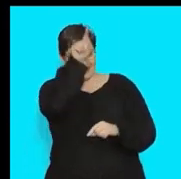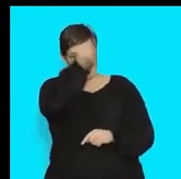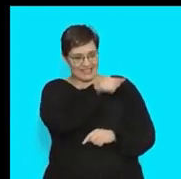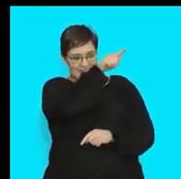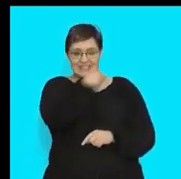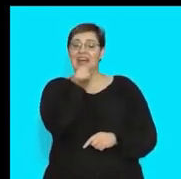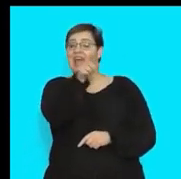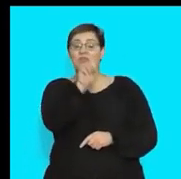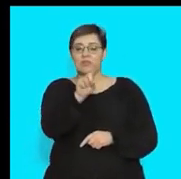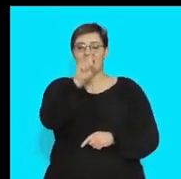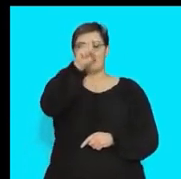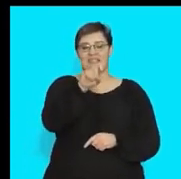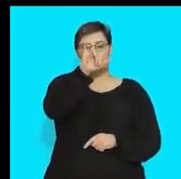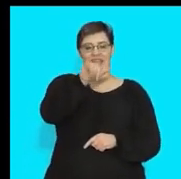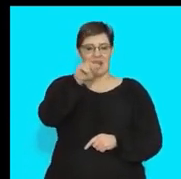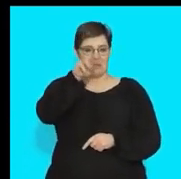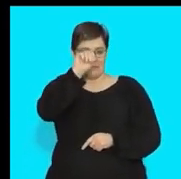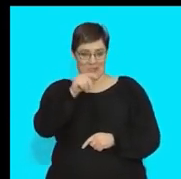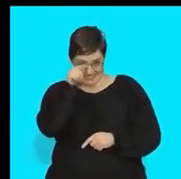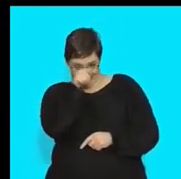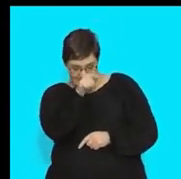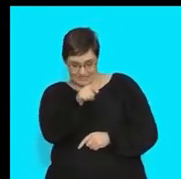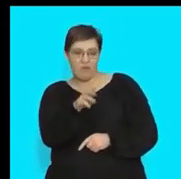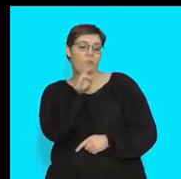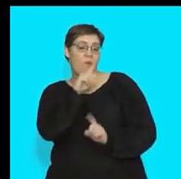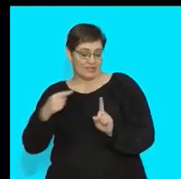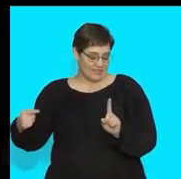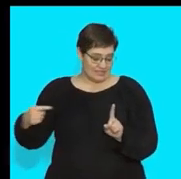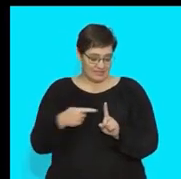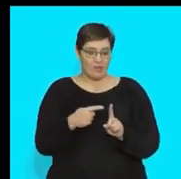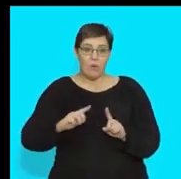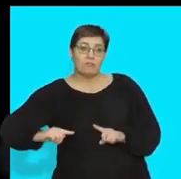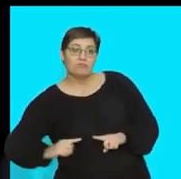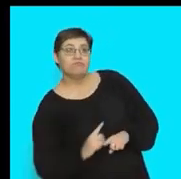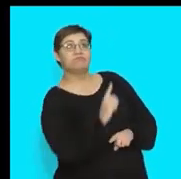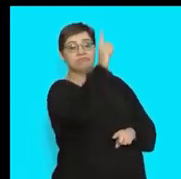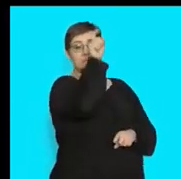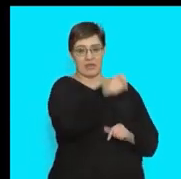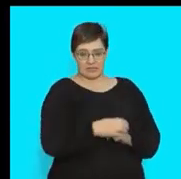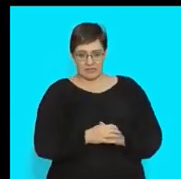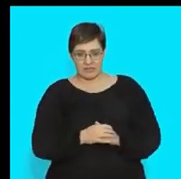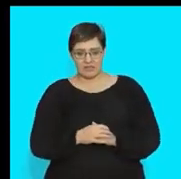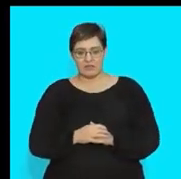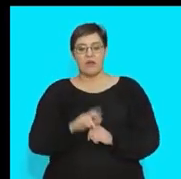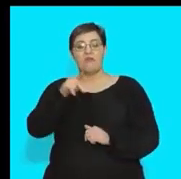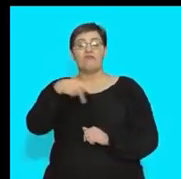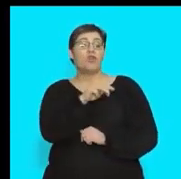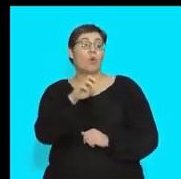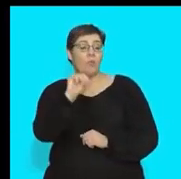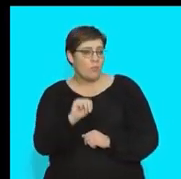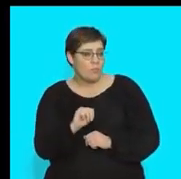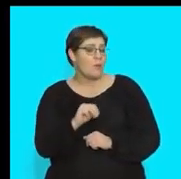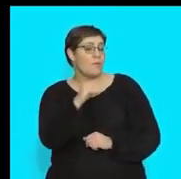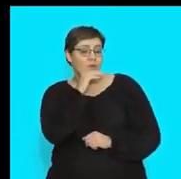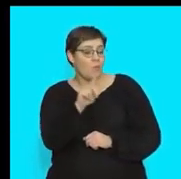spot. What is X? Xylem, right? That's where the water is going to move to. What is phloem? Phloem is